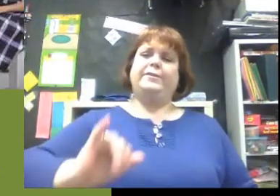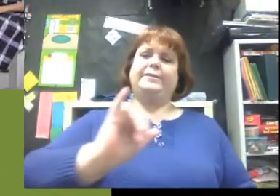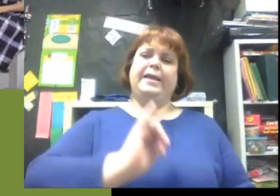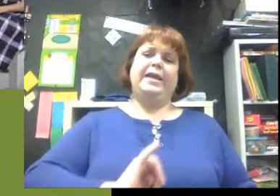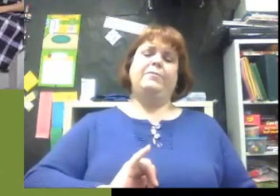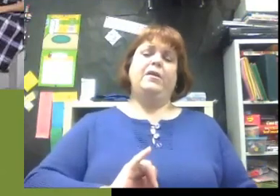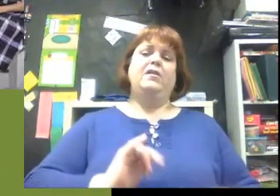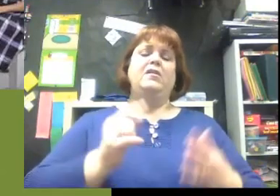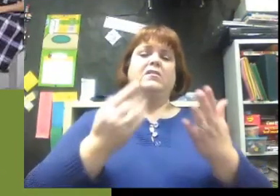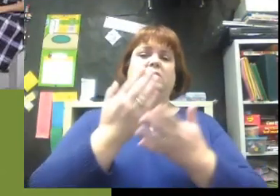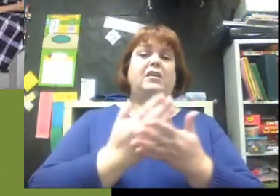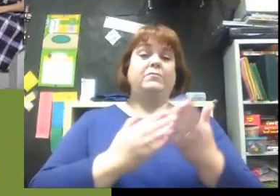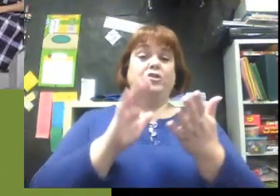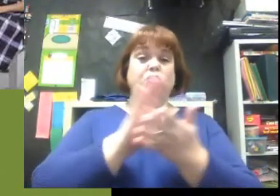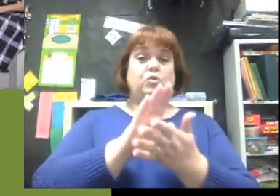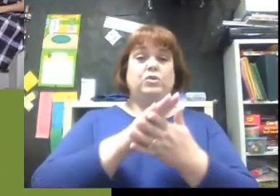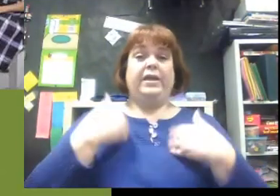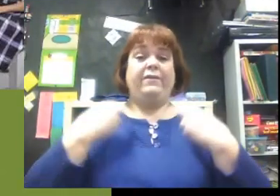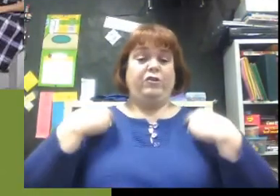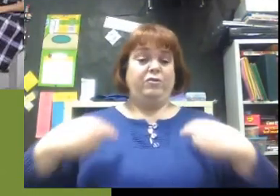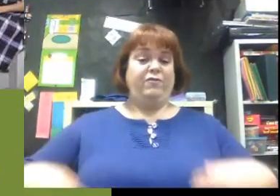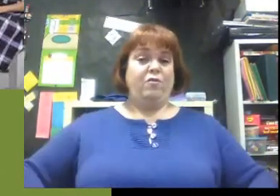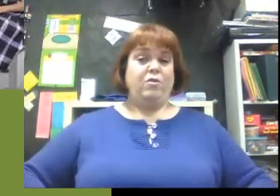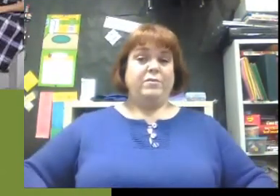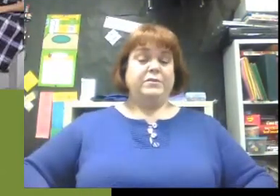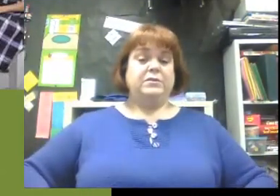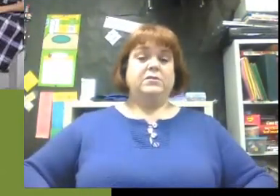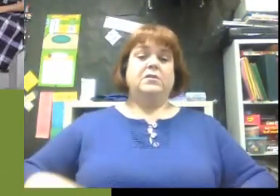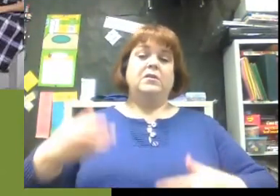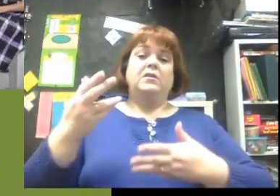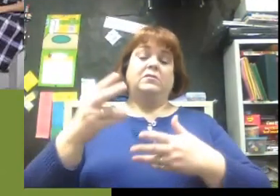the same. Some schools have uniforms.